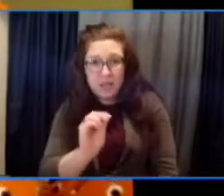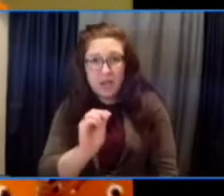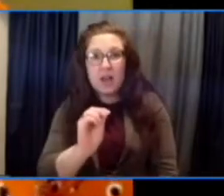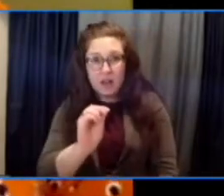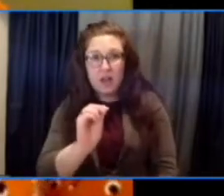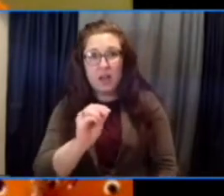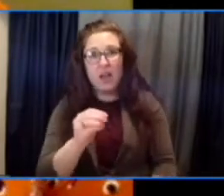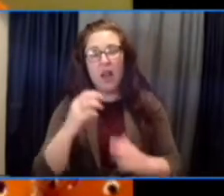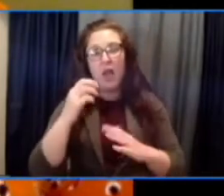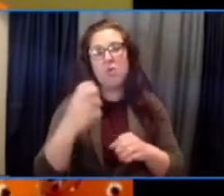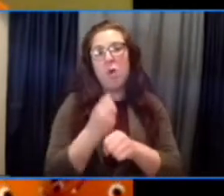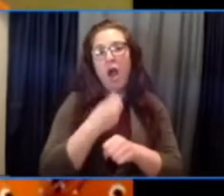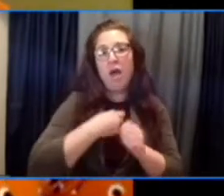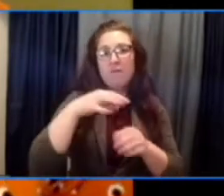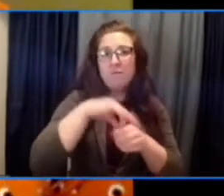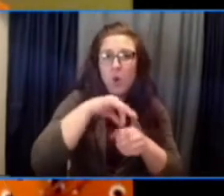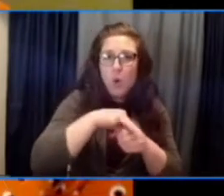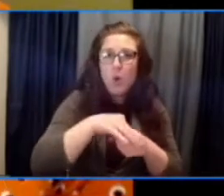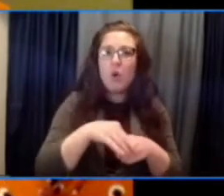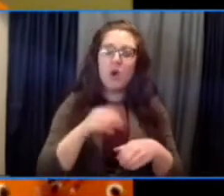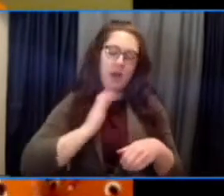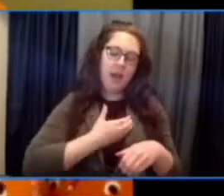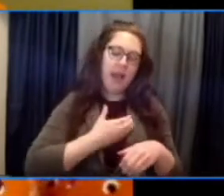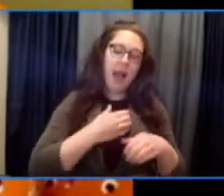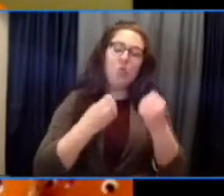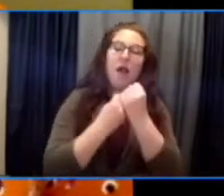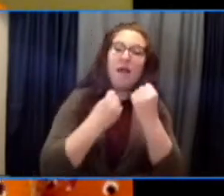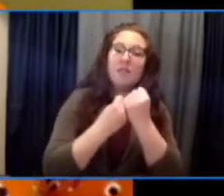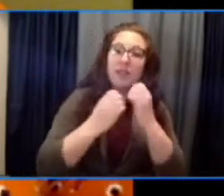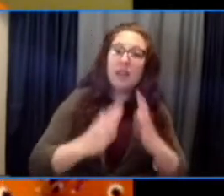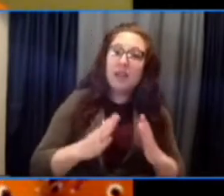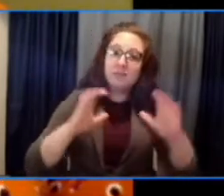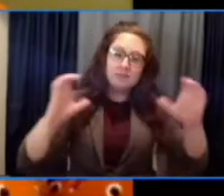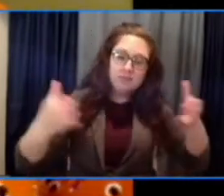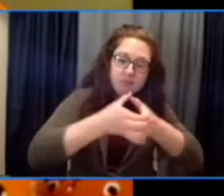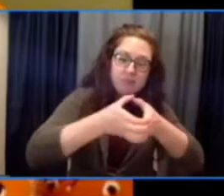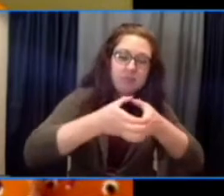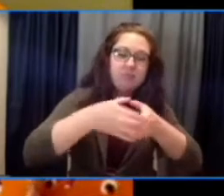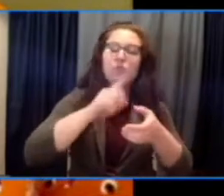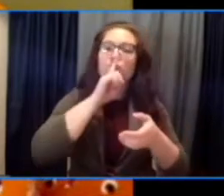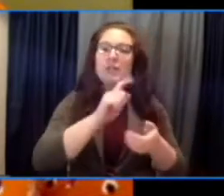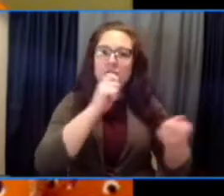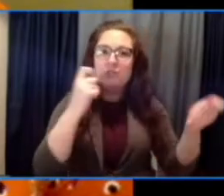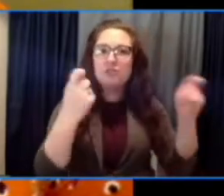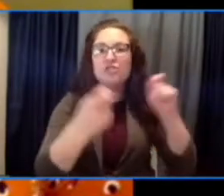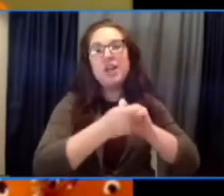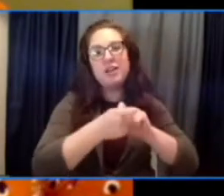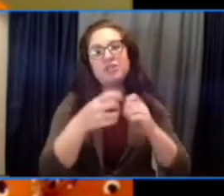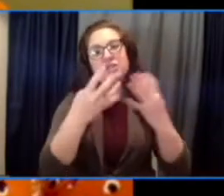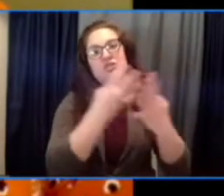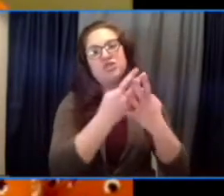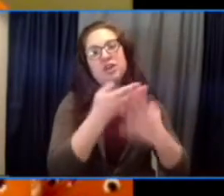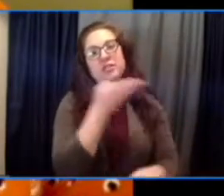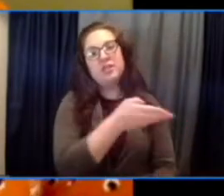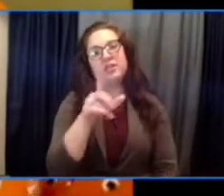of advocates transformed into Reform LA Jails, an organization in LA County that is continuing the